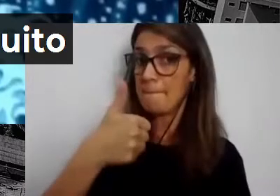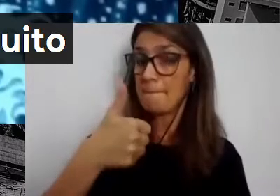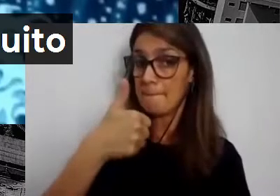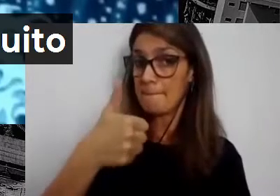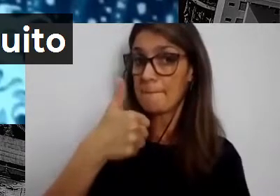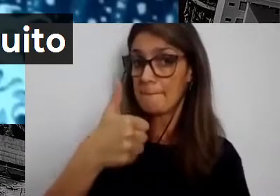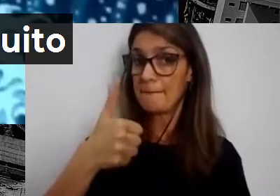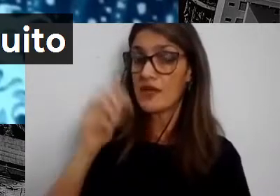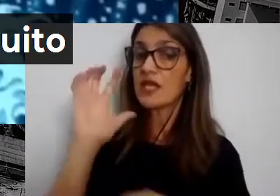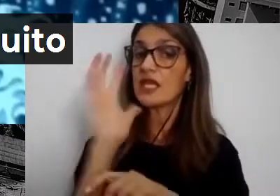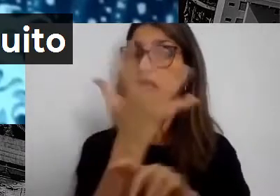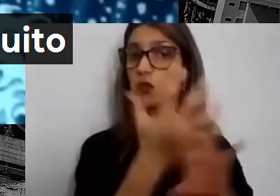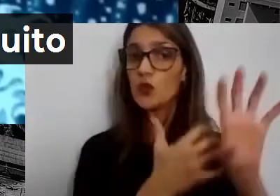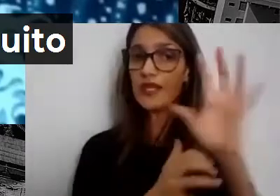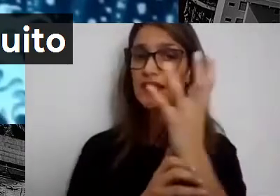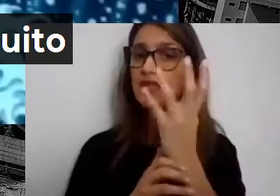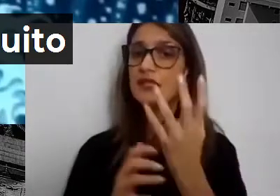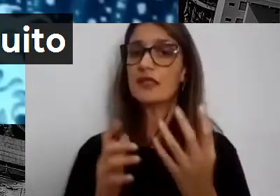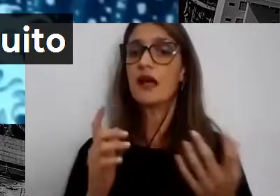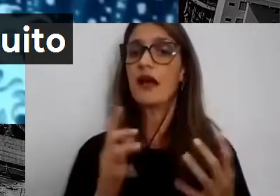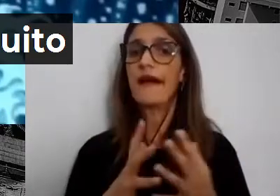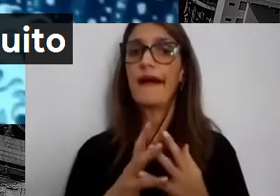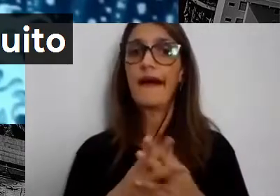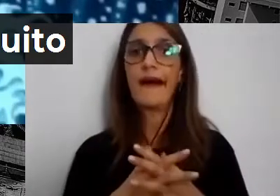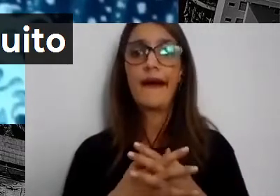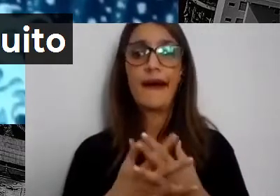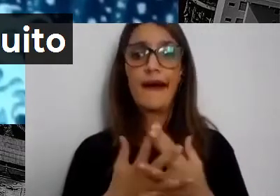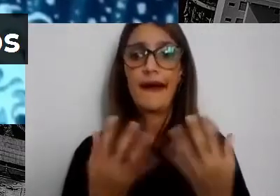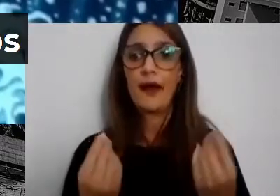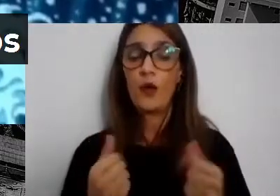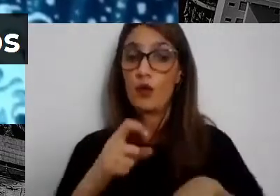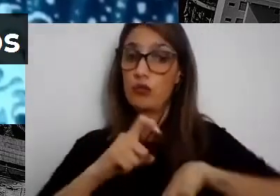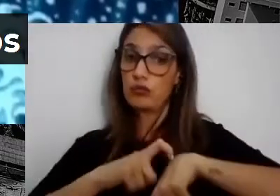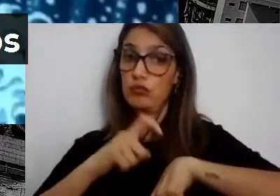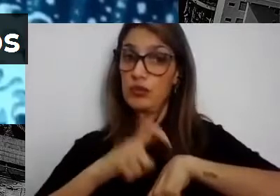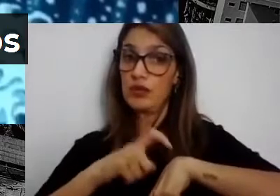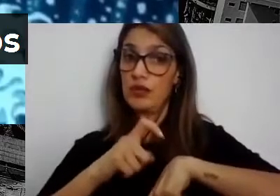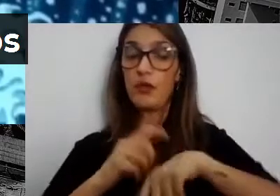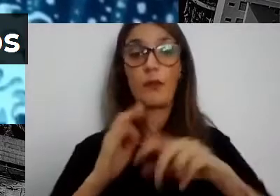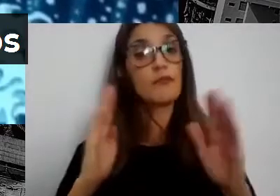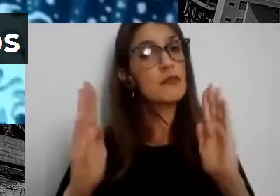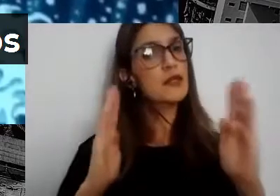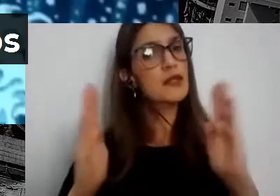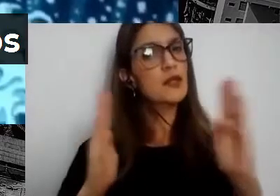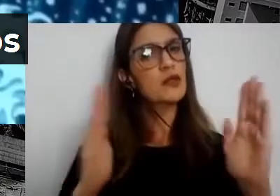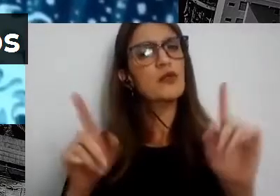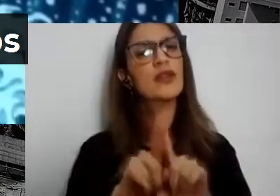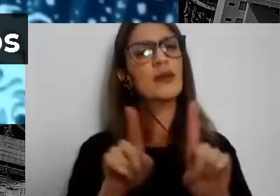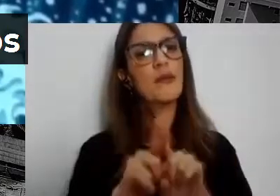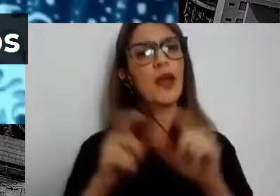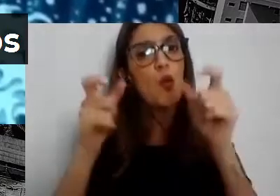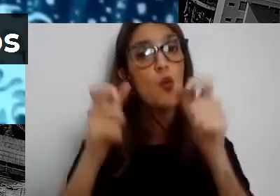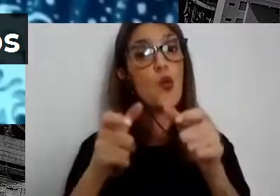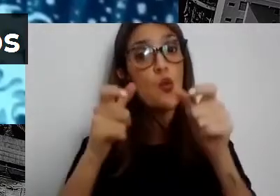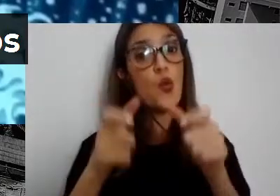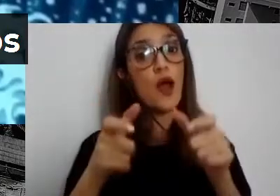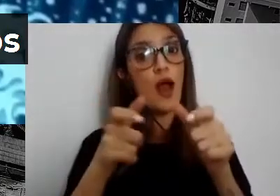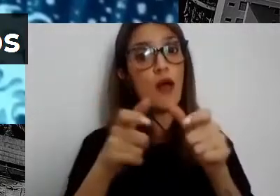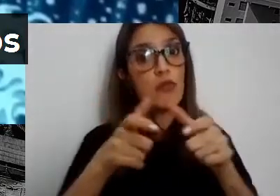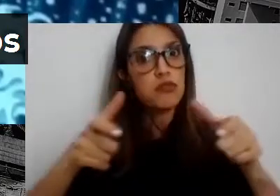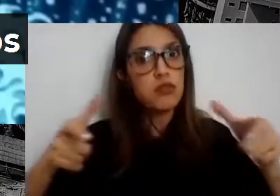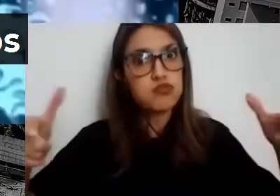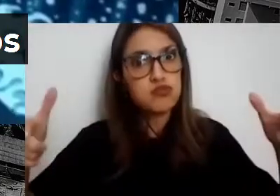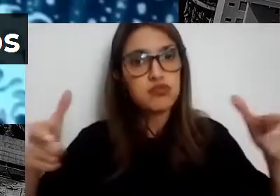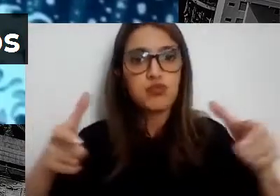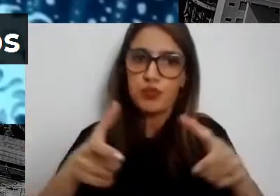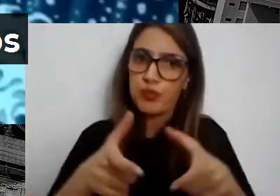time and to geographic scope. And the catch is that in order to realize the most benefits out of